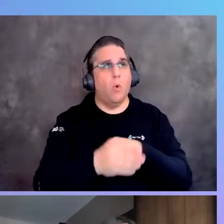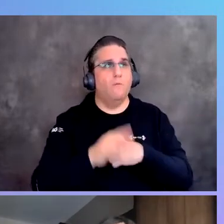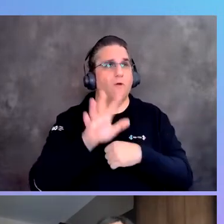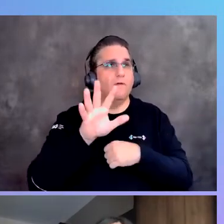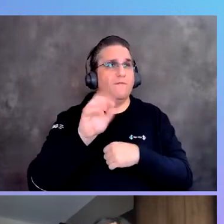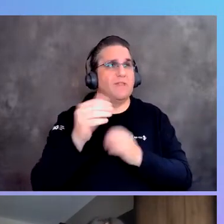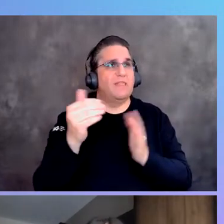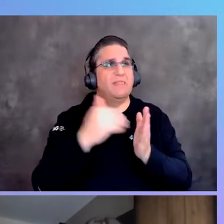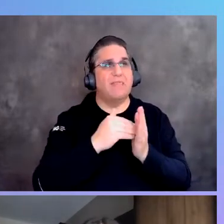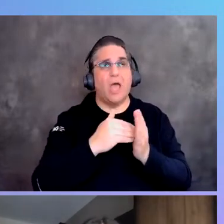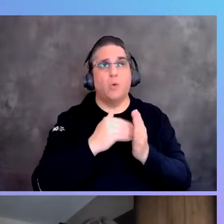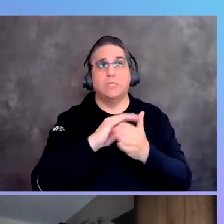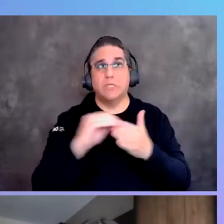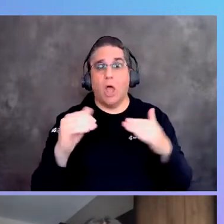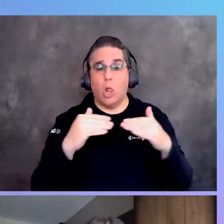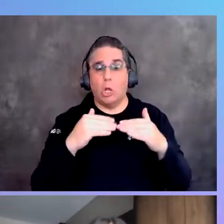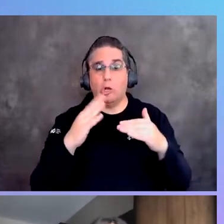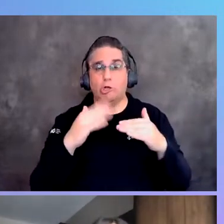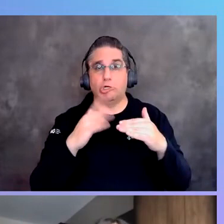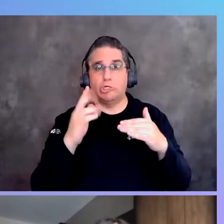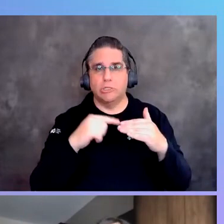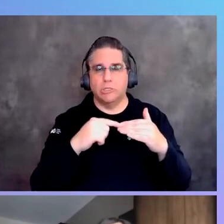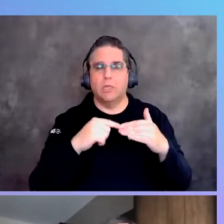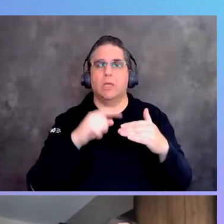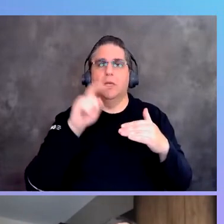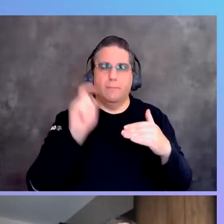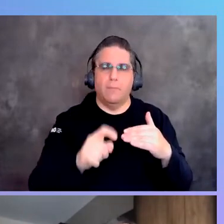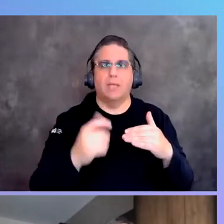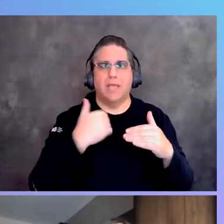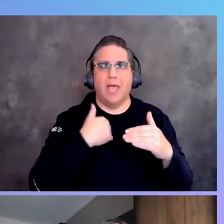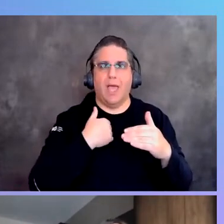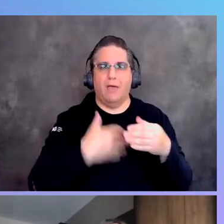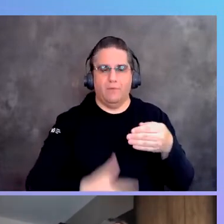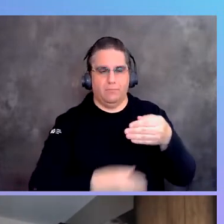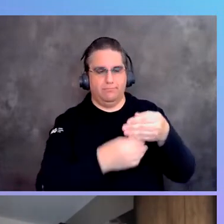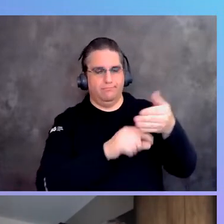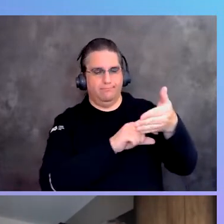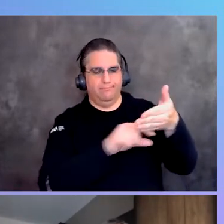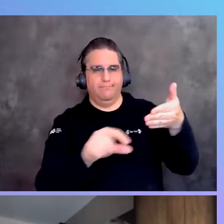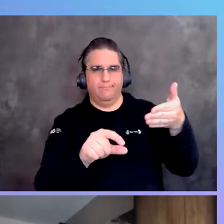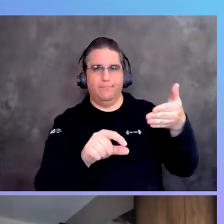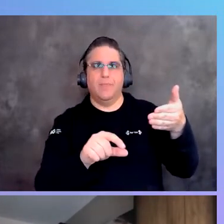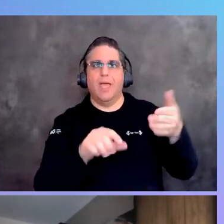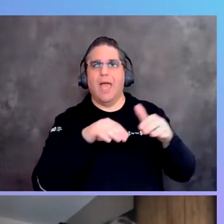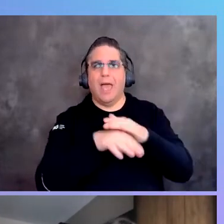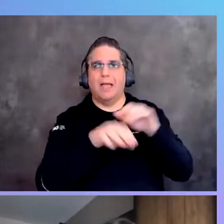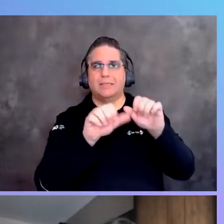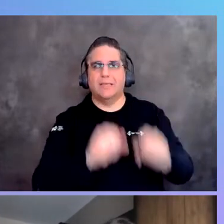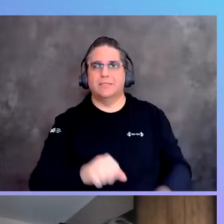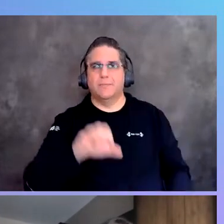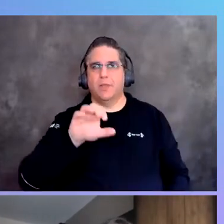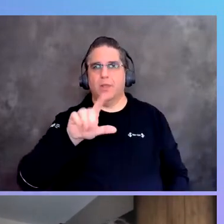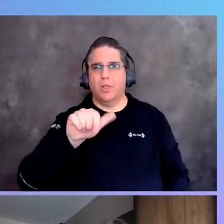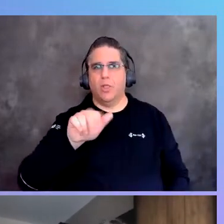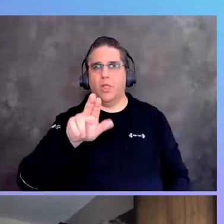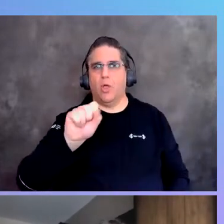$50,000, hypothetically speaking, how many of those have accessibility clauses built into